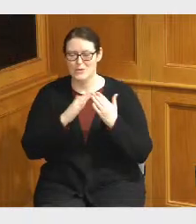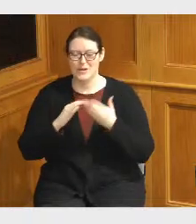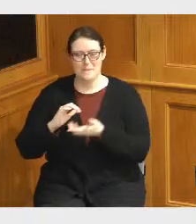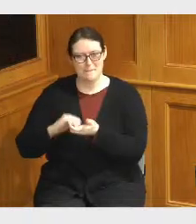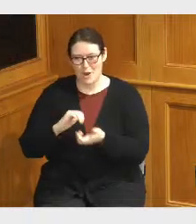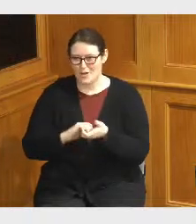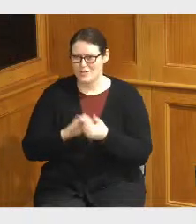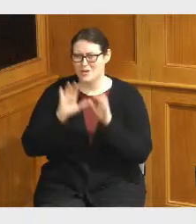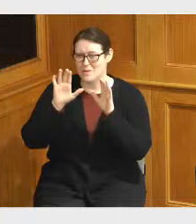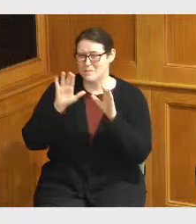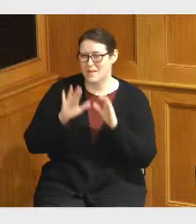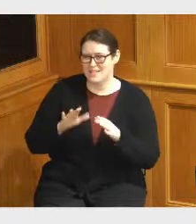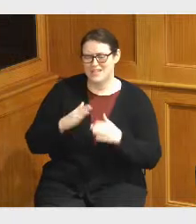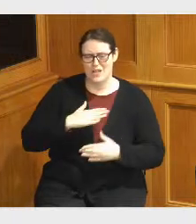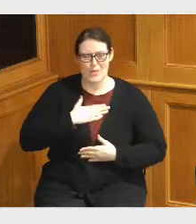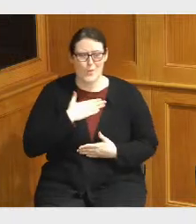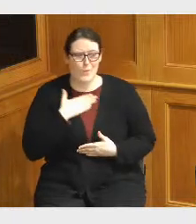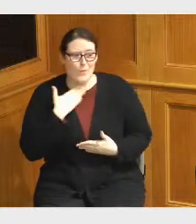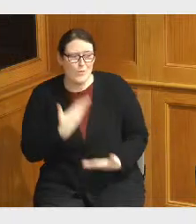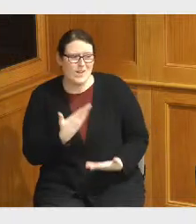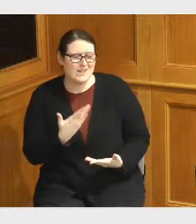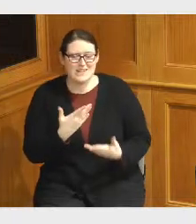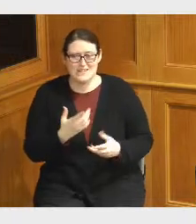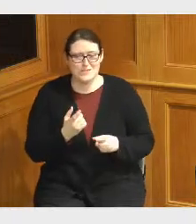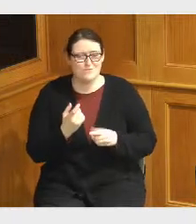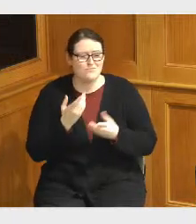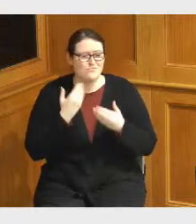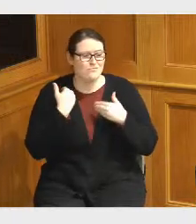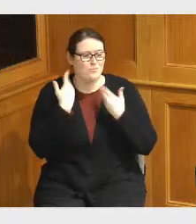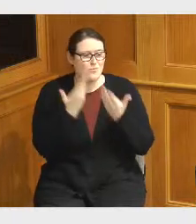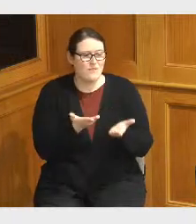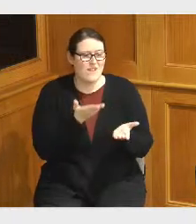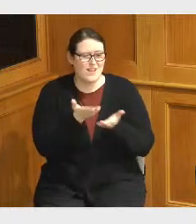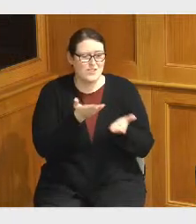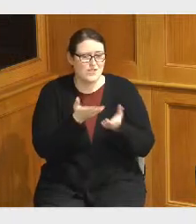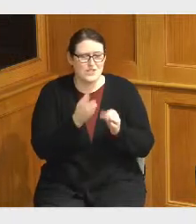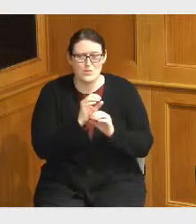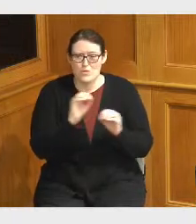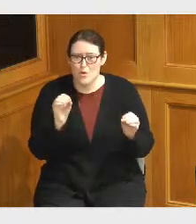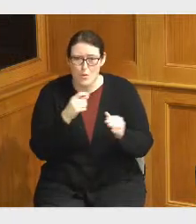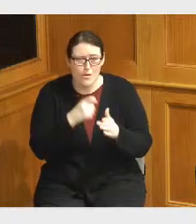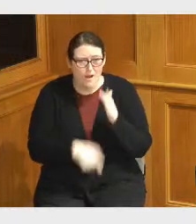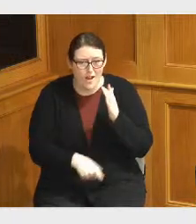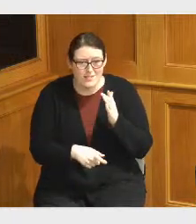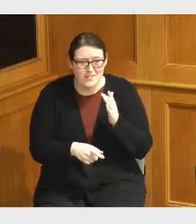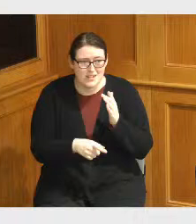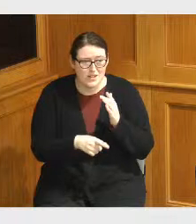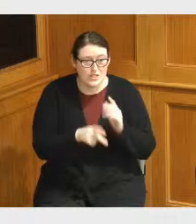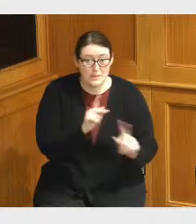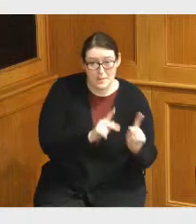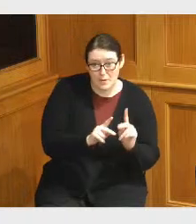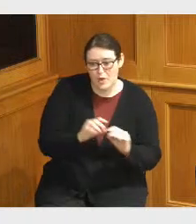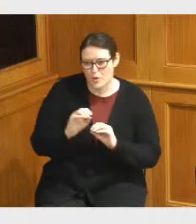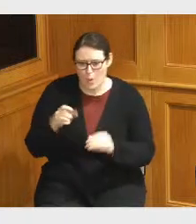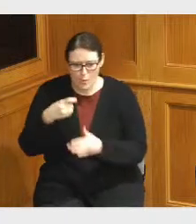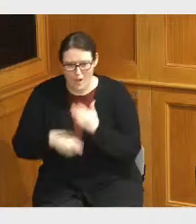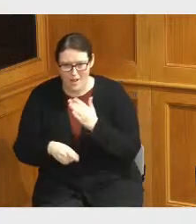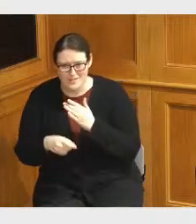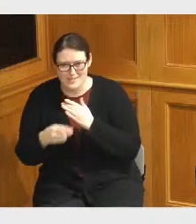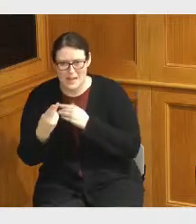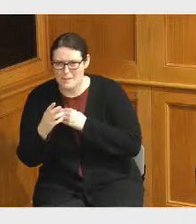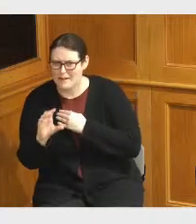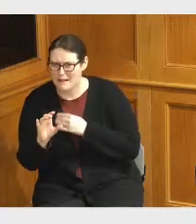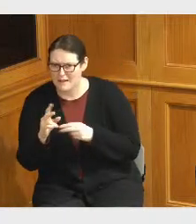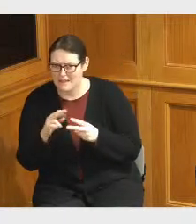great relationships to provide those services at no charge on the bus. So what will happen, though, with the